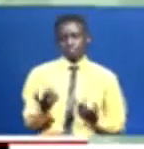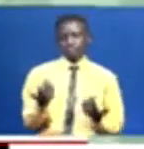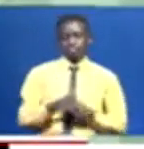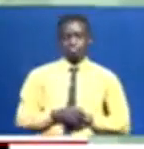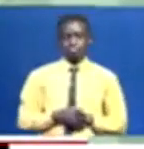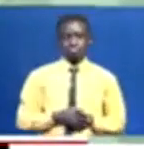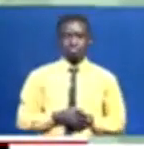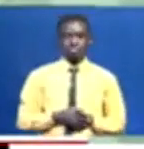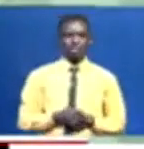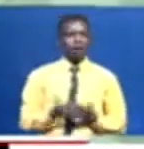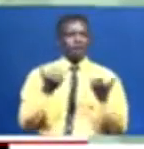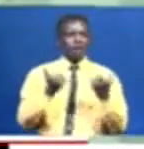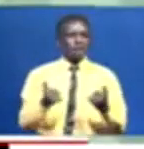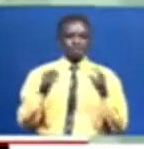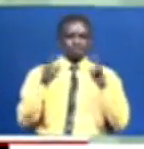at now businesses. There's,